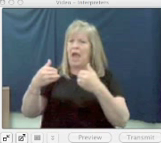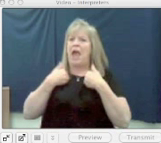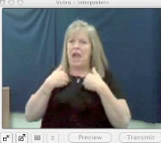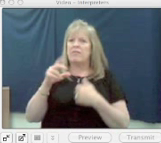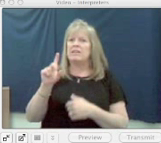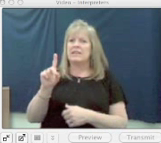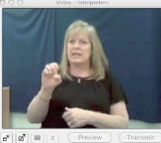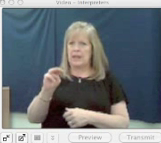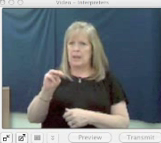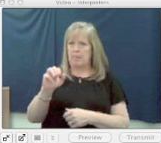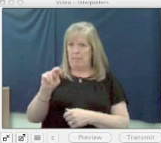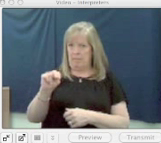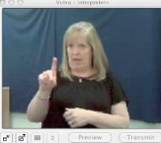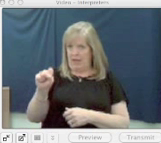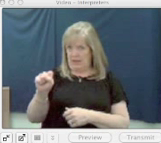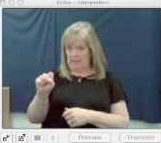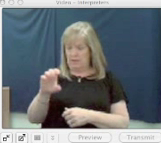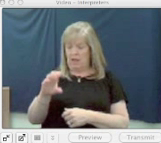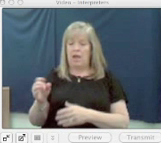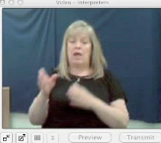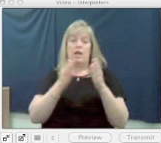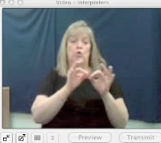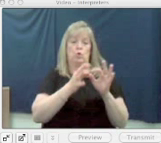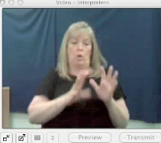brings controls. And it is that